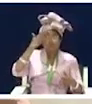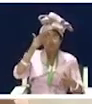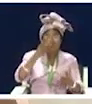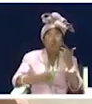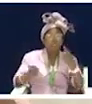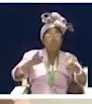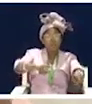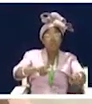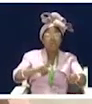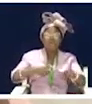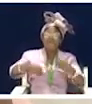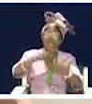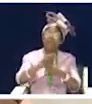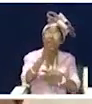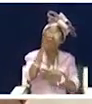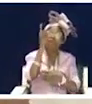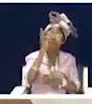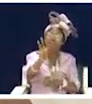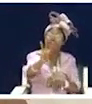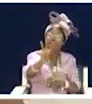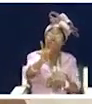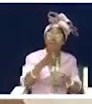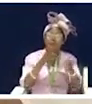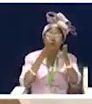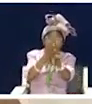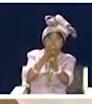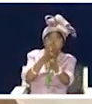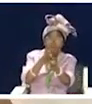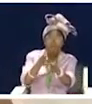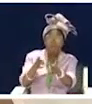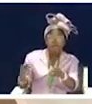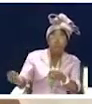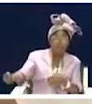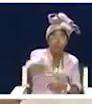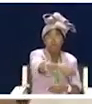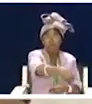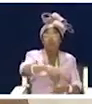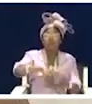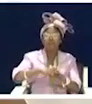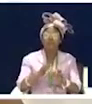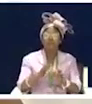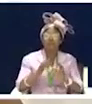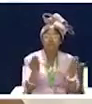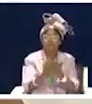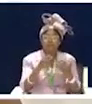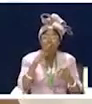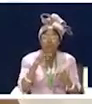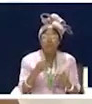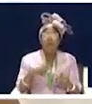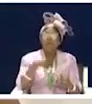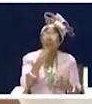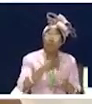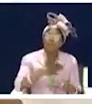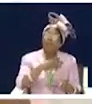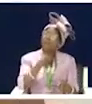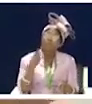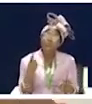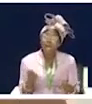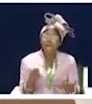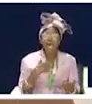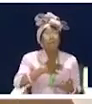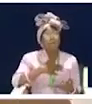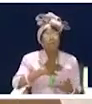about 4 gunmen rushed into the front of our vehicle. I told my pastor, I said,